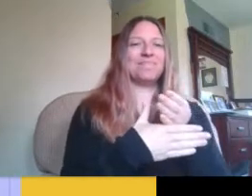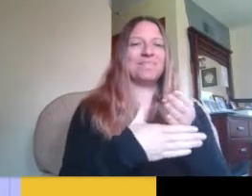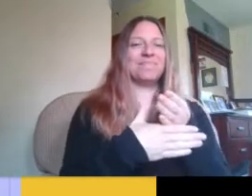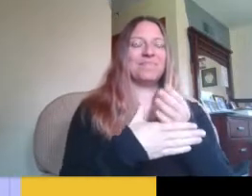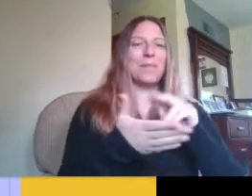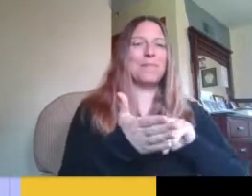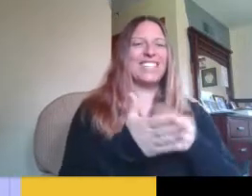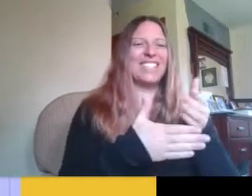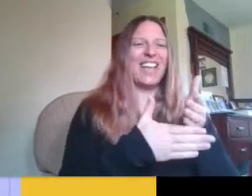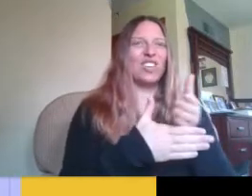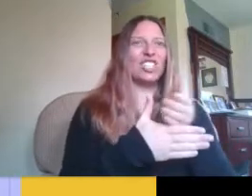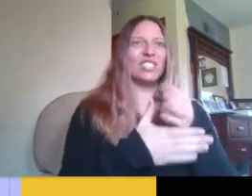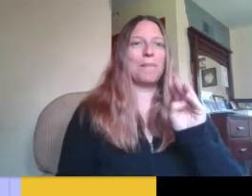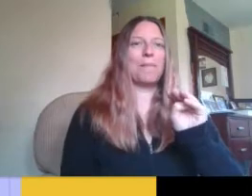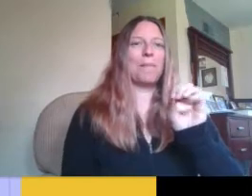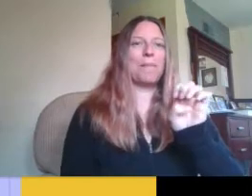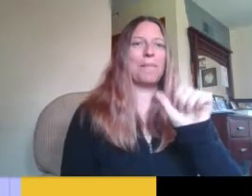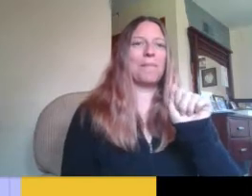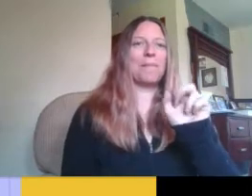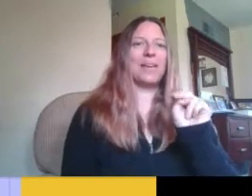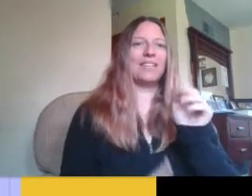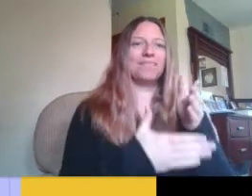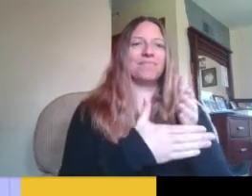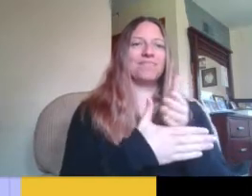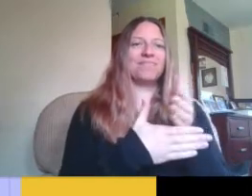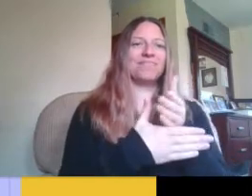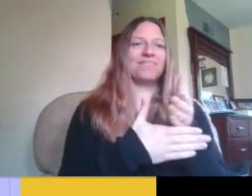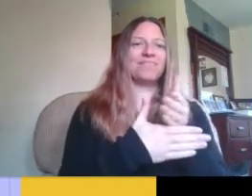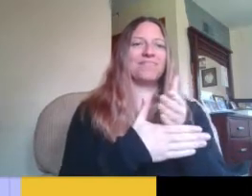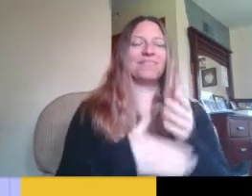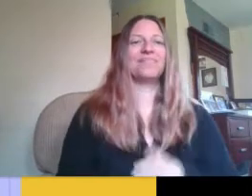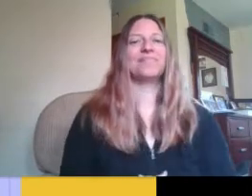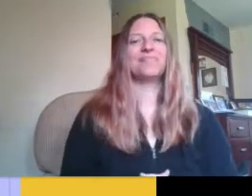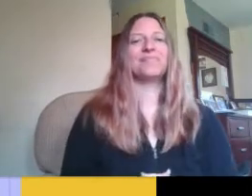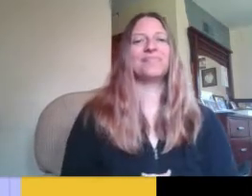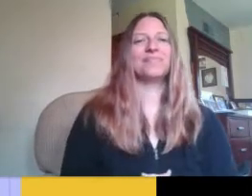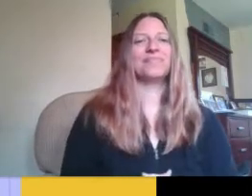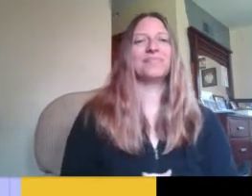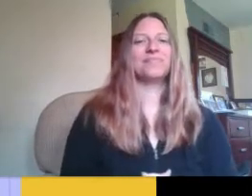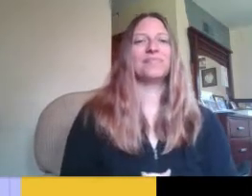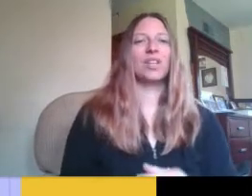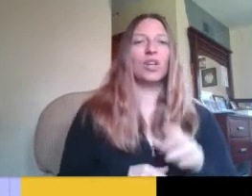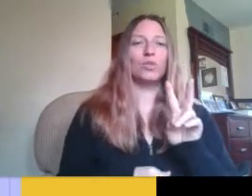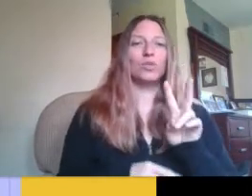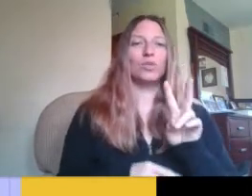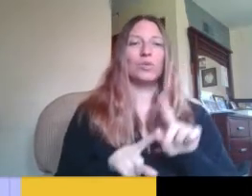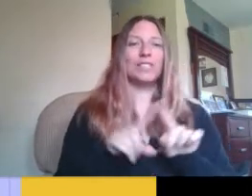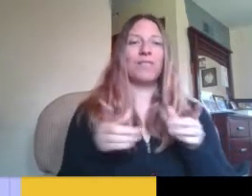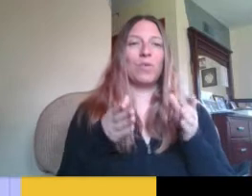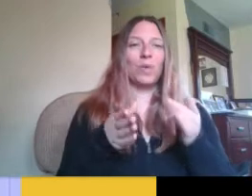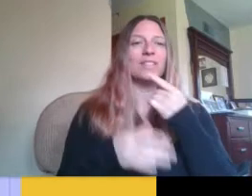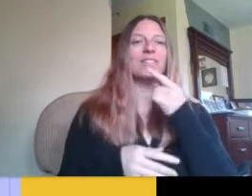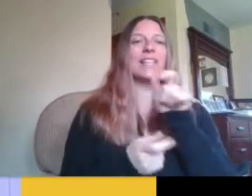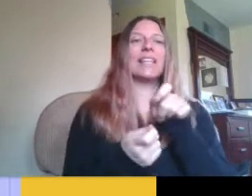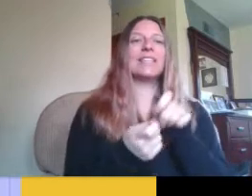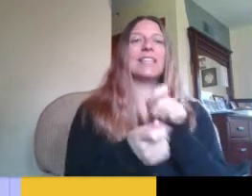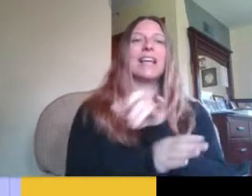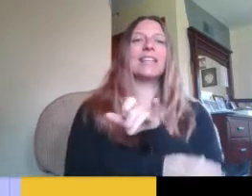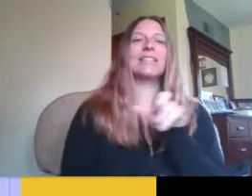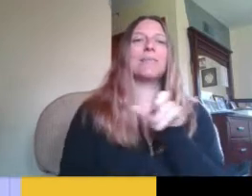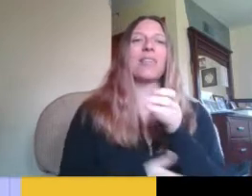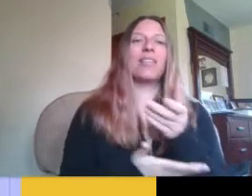If so, then I've got good news. Mean means average. Mean and average are just two different terms for the exact same property of a data